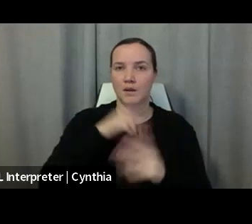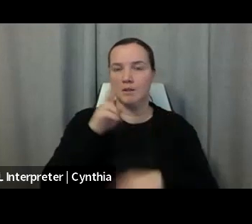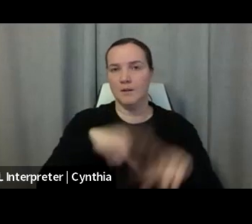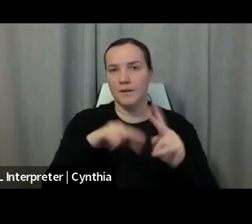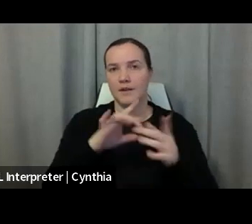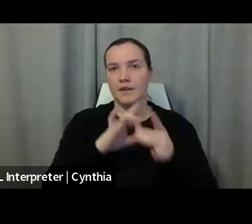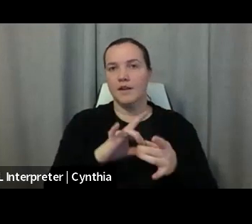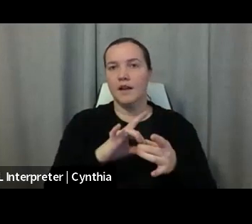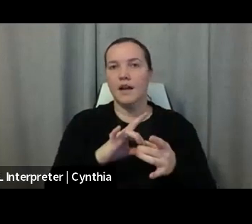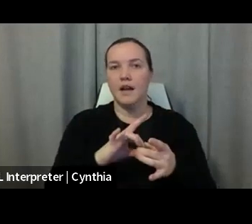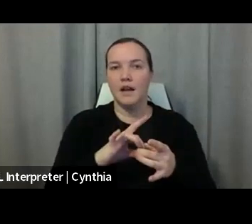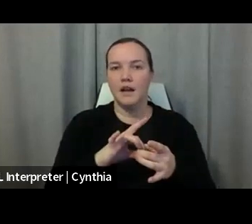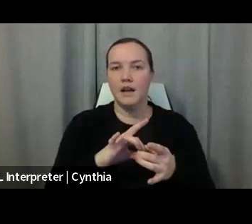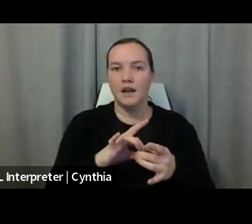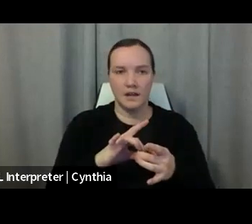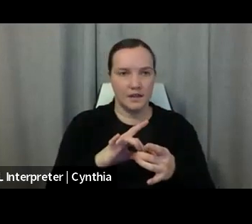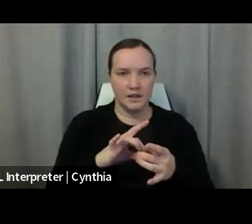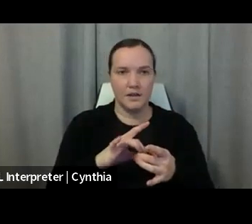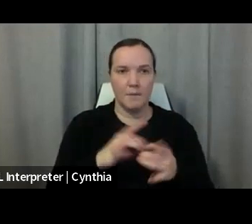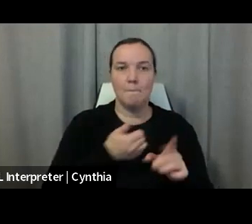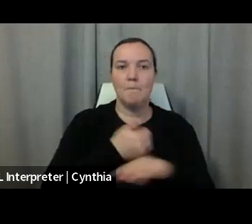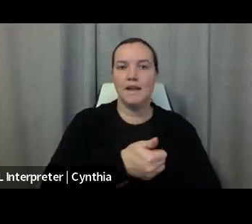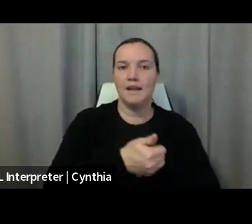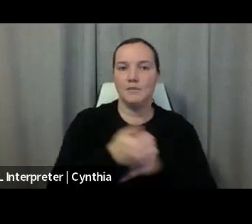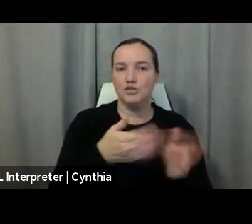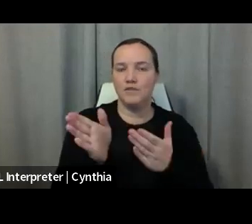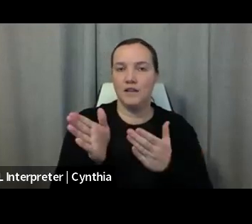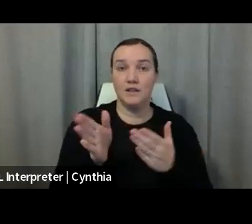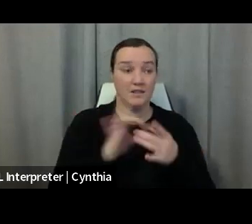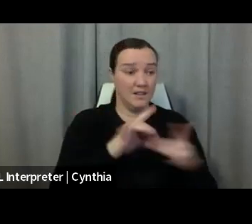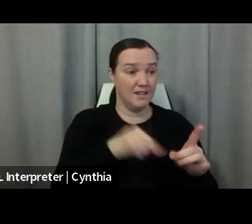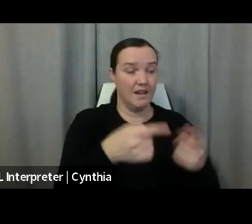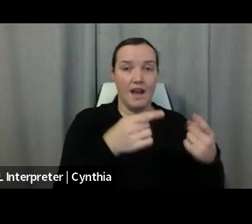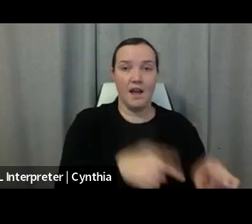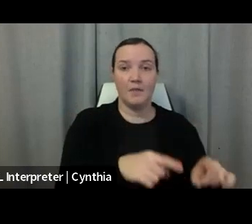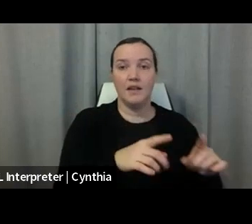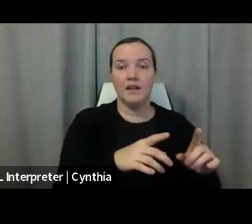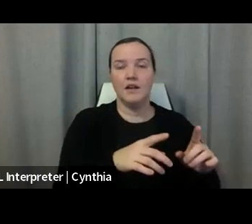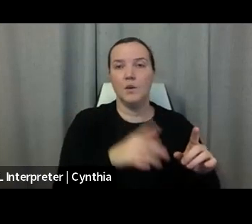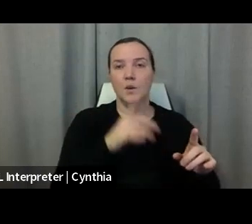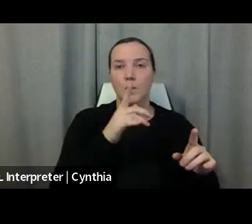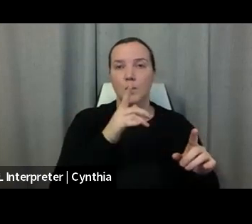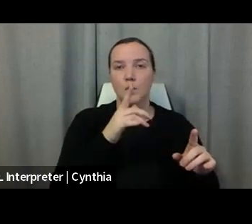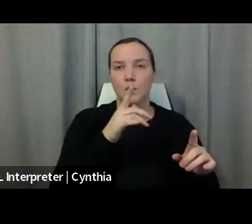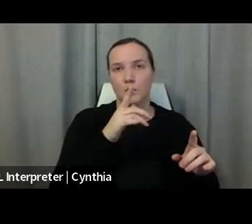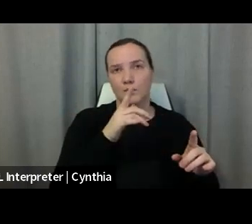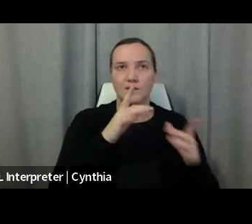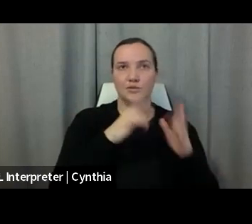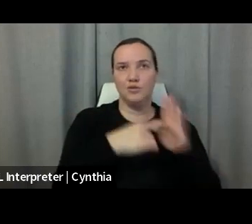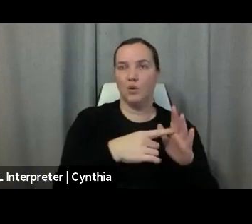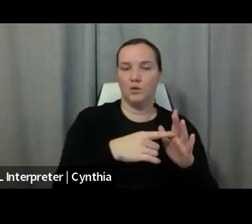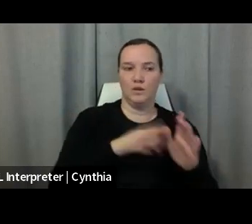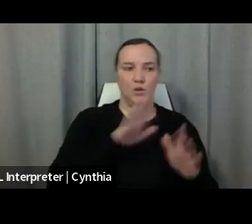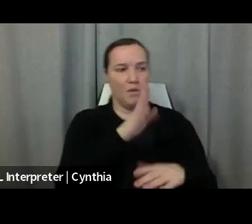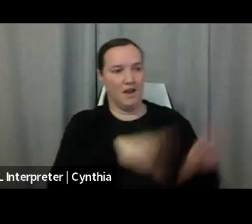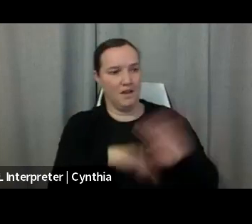shifted, right? So it's not about what's actually happening or the impact, but so the focus comes on your behavior, what you're doing, how